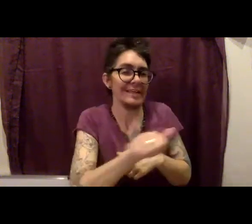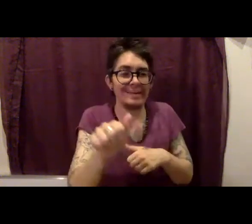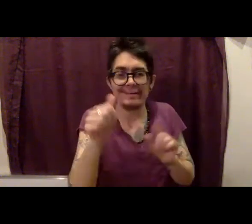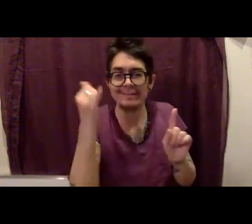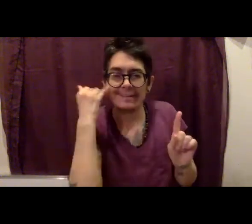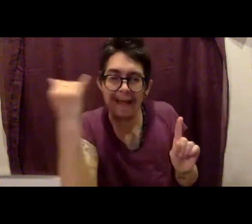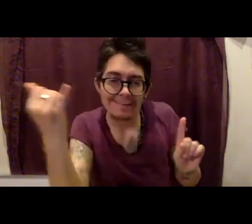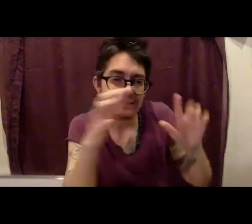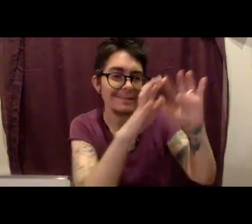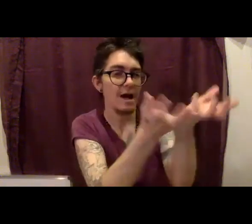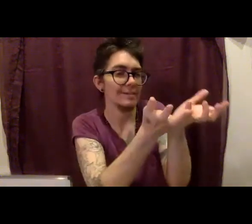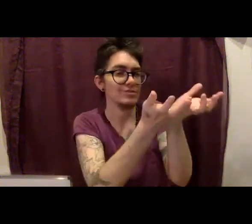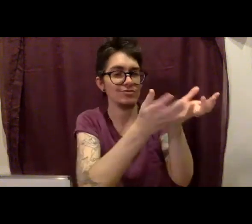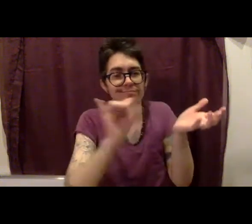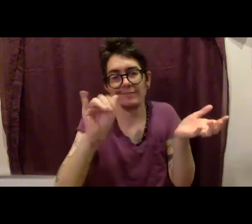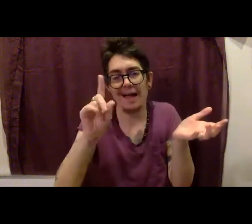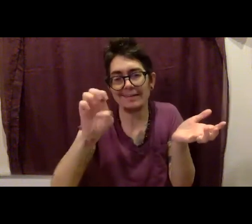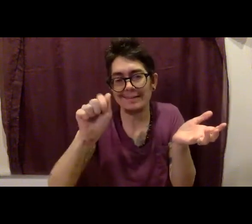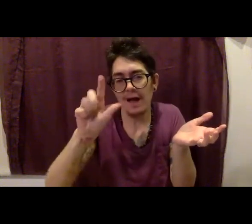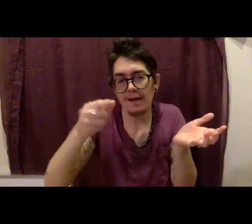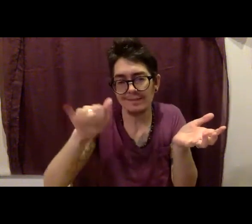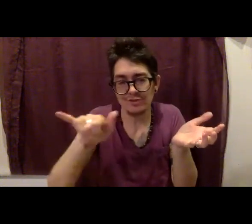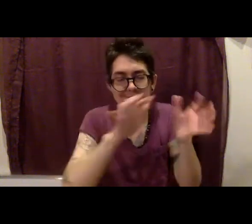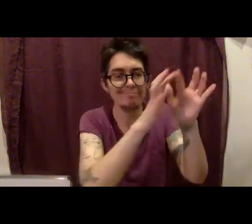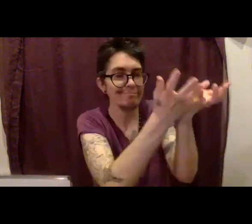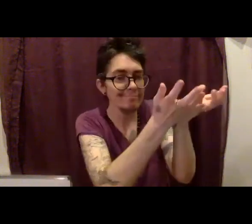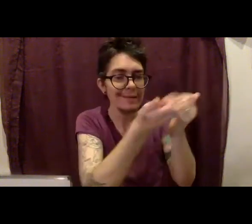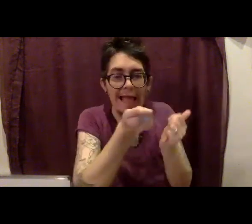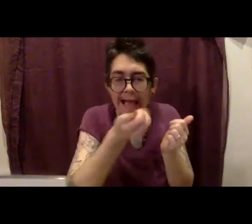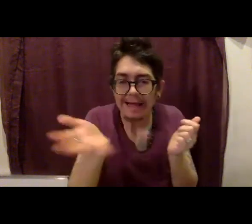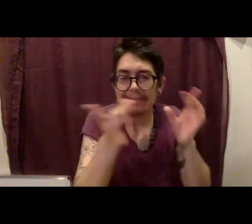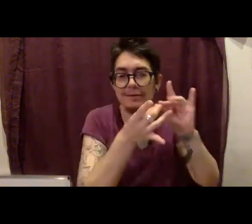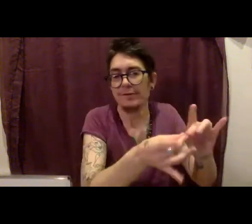know, anything that was related to that idea,